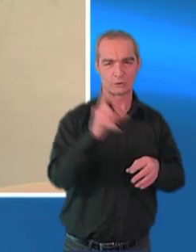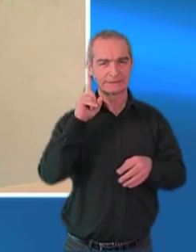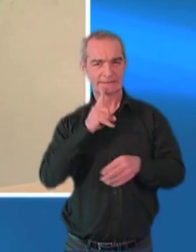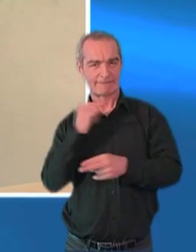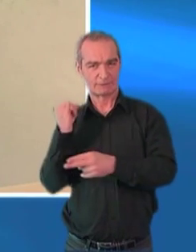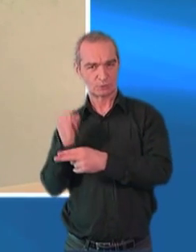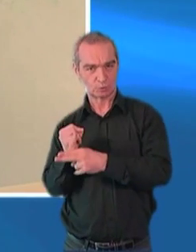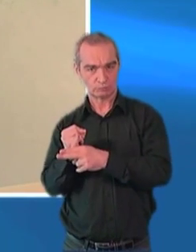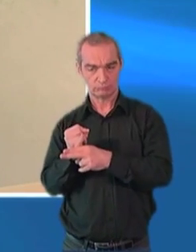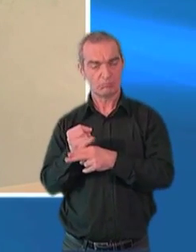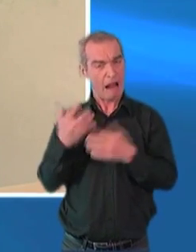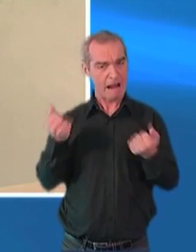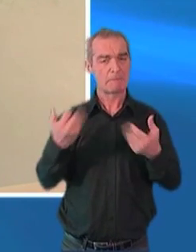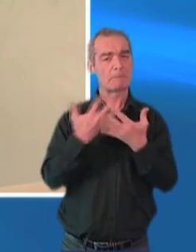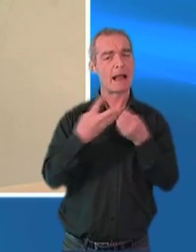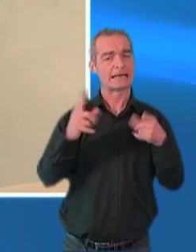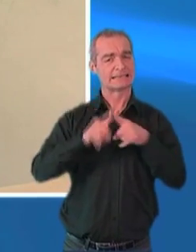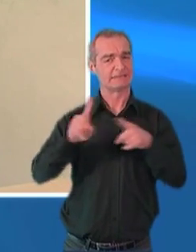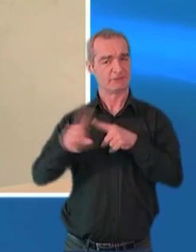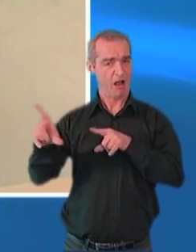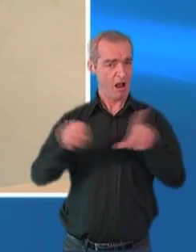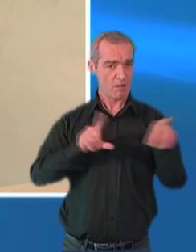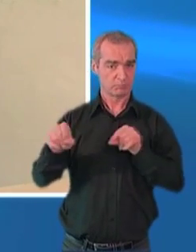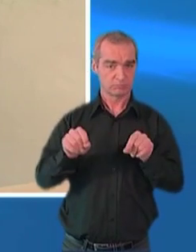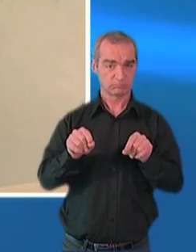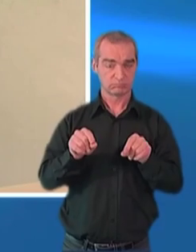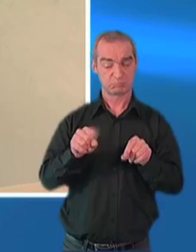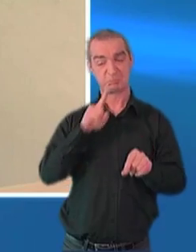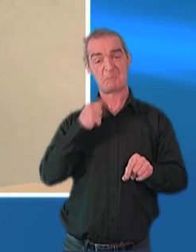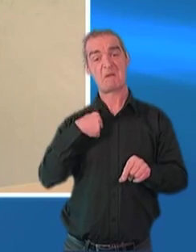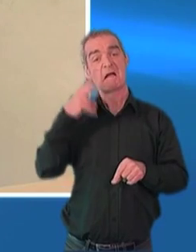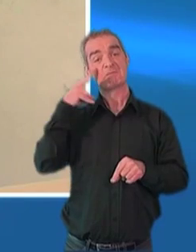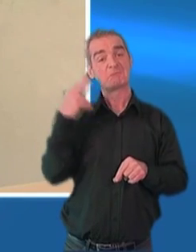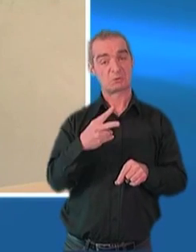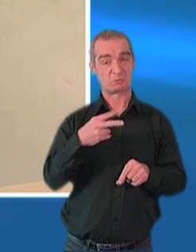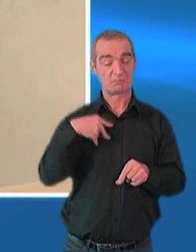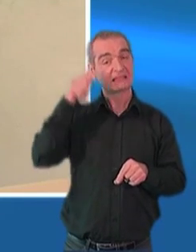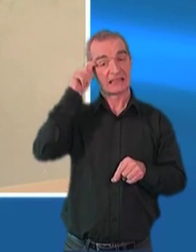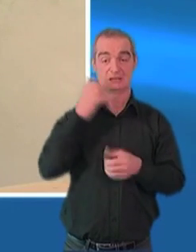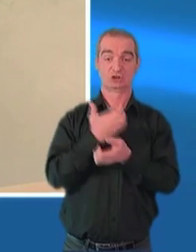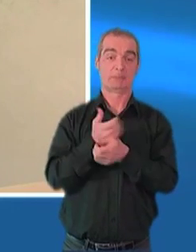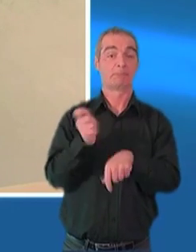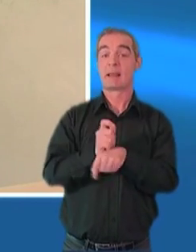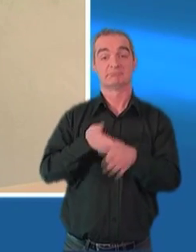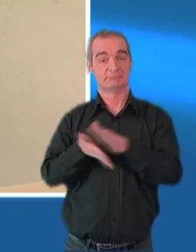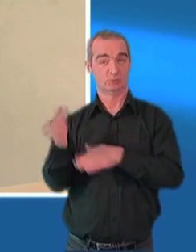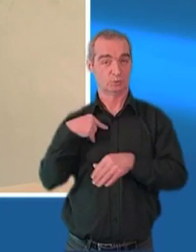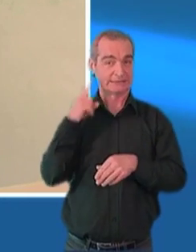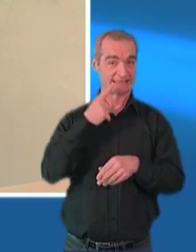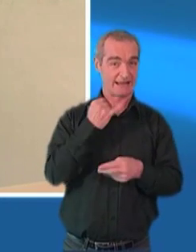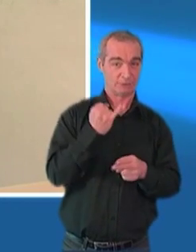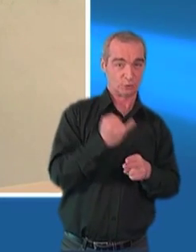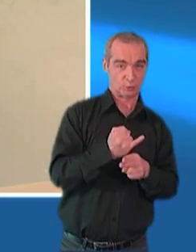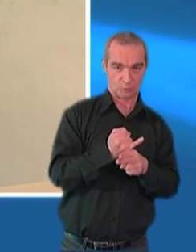local, or go to a specialist deaf school. There are many different options. However, in my view, having